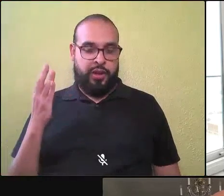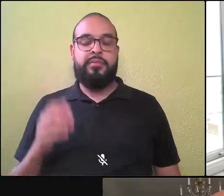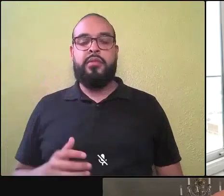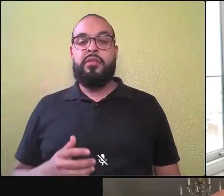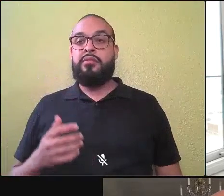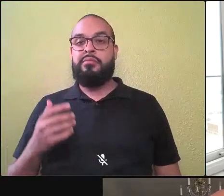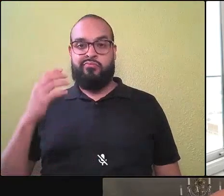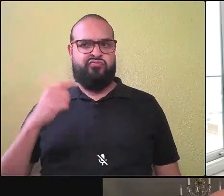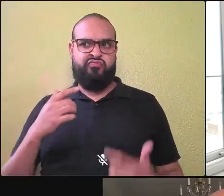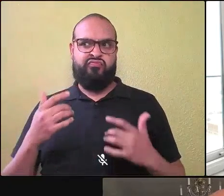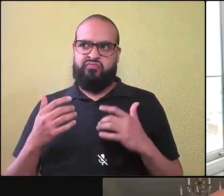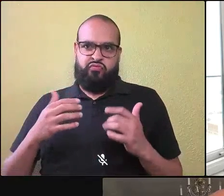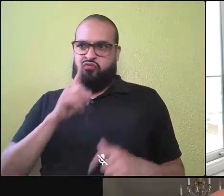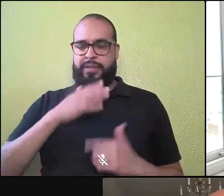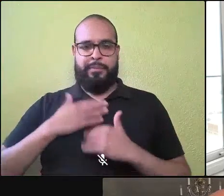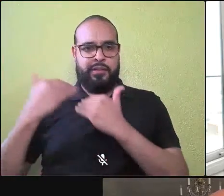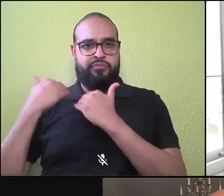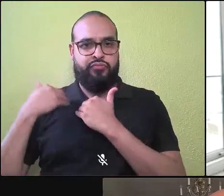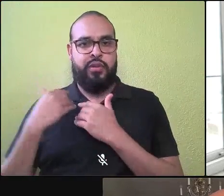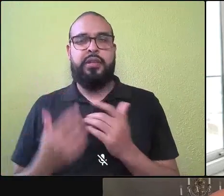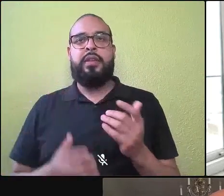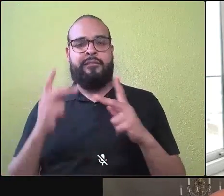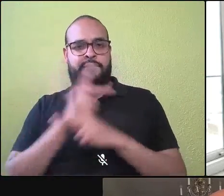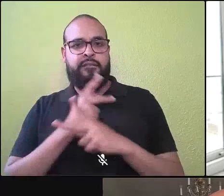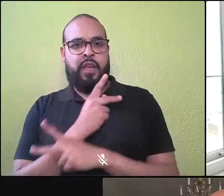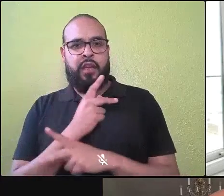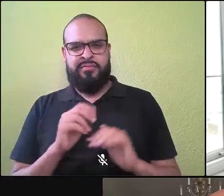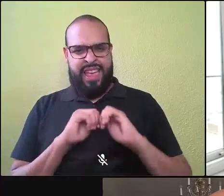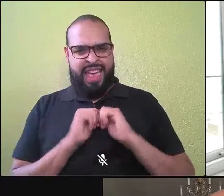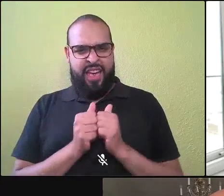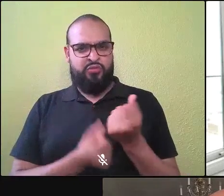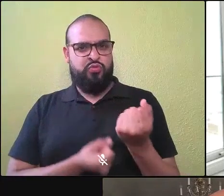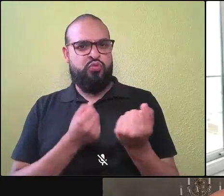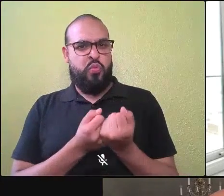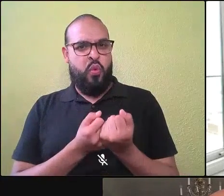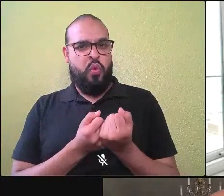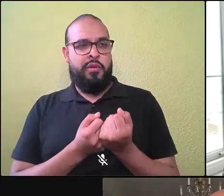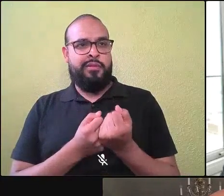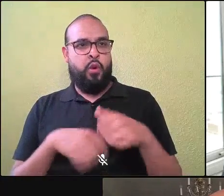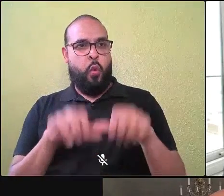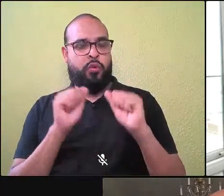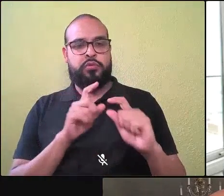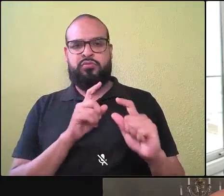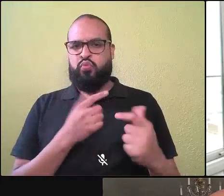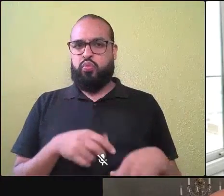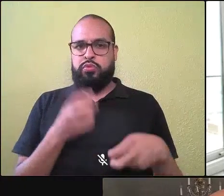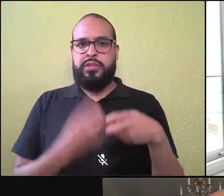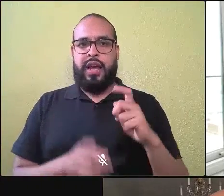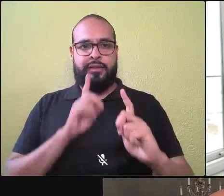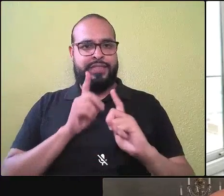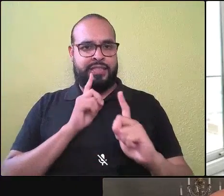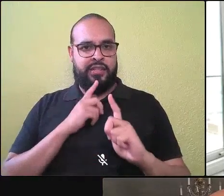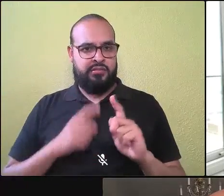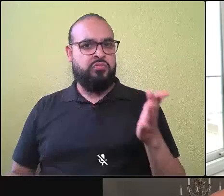difficult conversations and difficult situations. So it just feels like, I guess, a par for the course. But I think